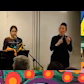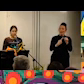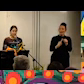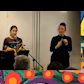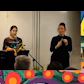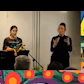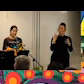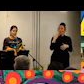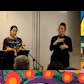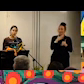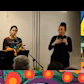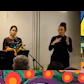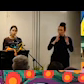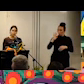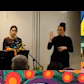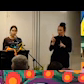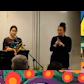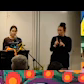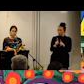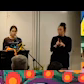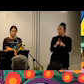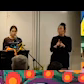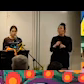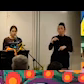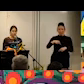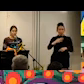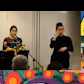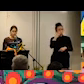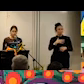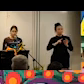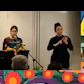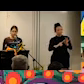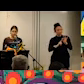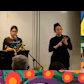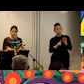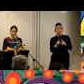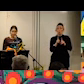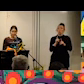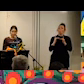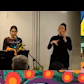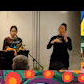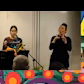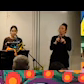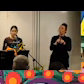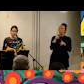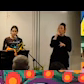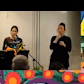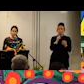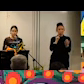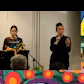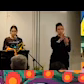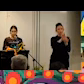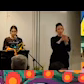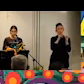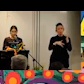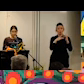talk. So we'll be taking questions from within the room and also via Zoom. You can submit your questions via the Q&A or the chat feature